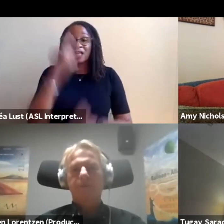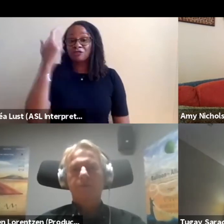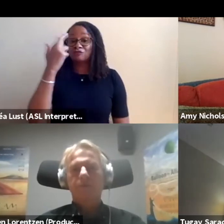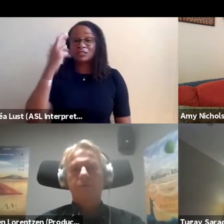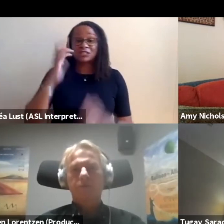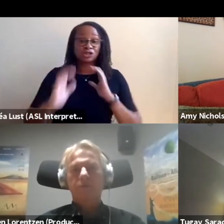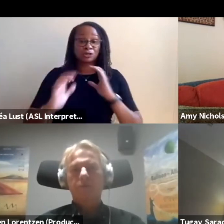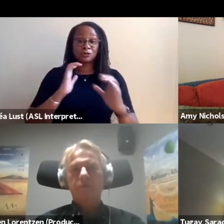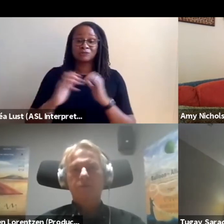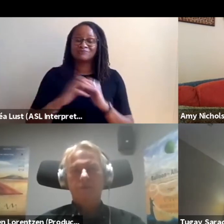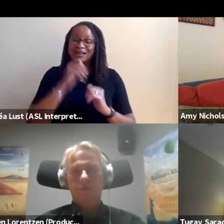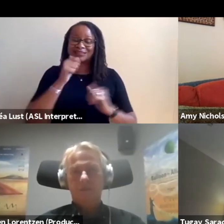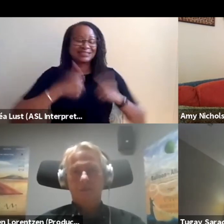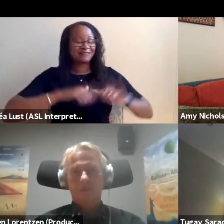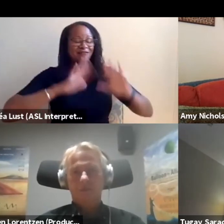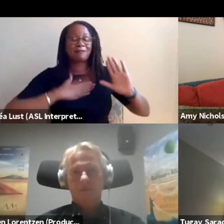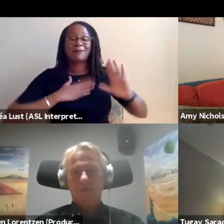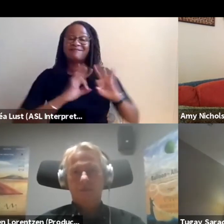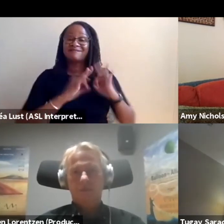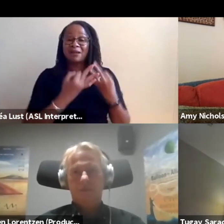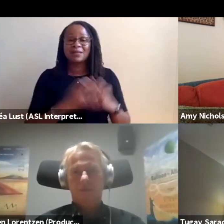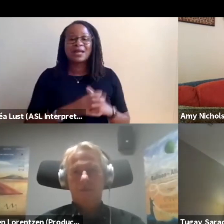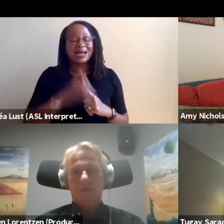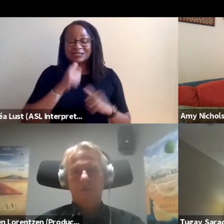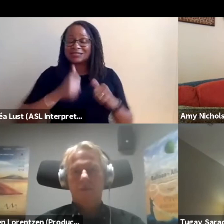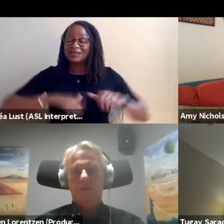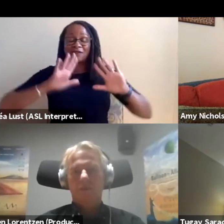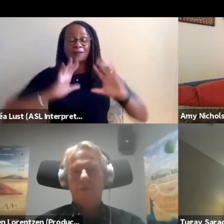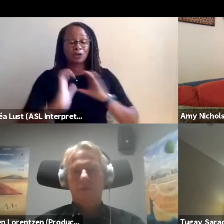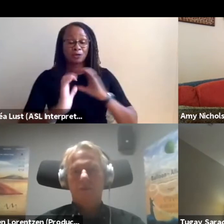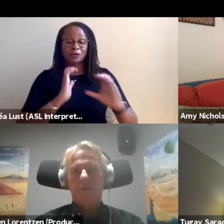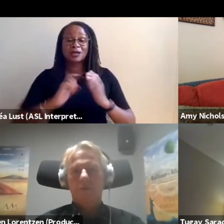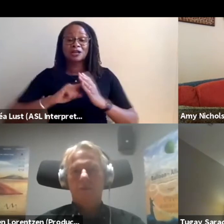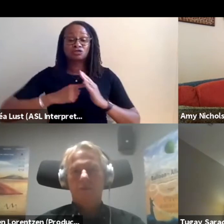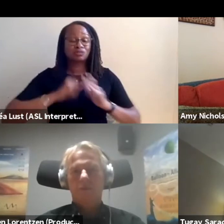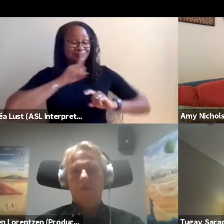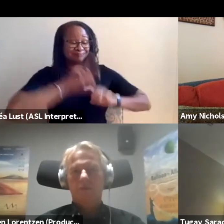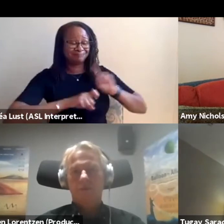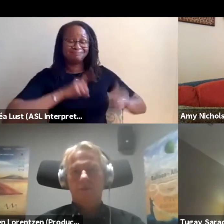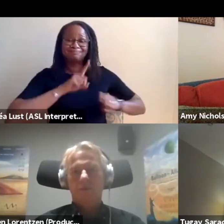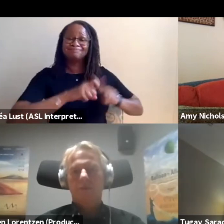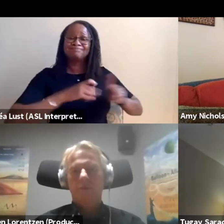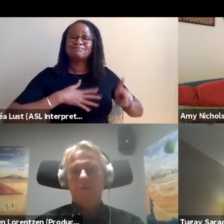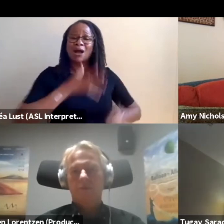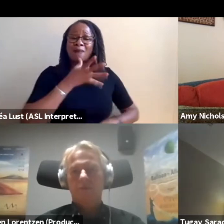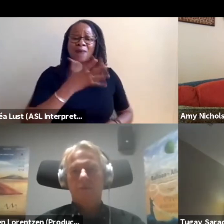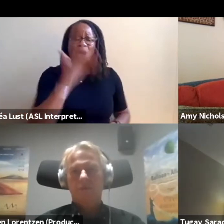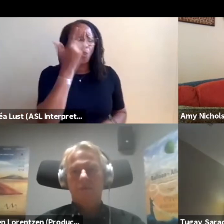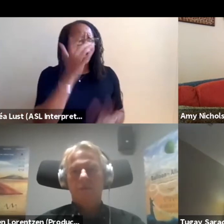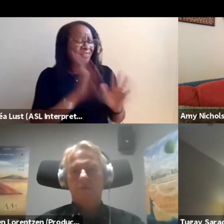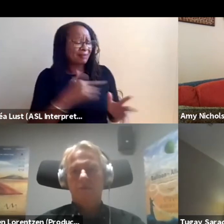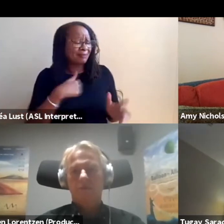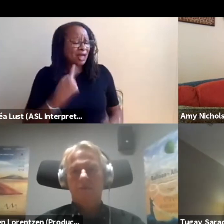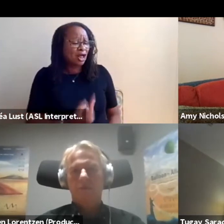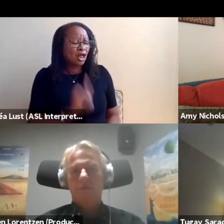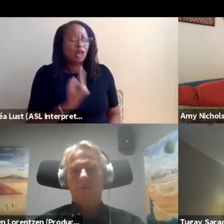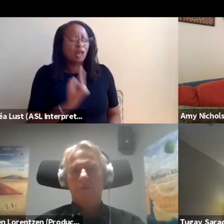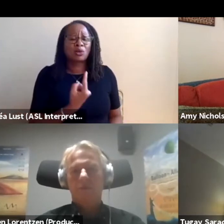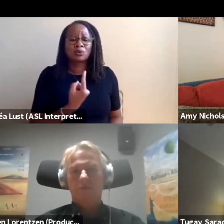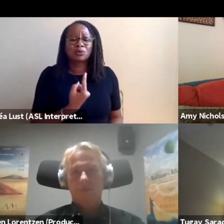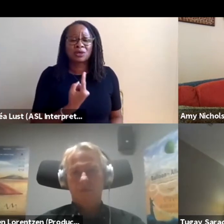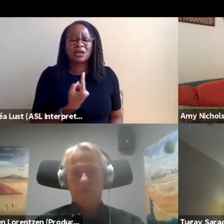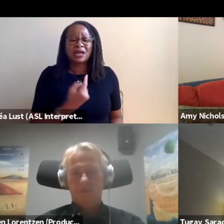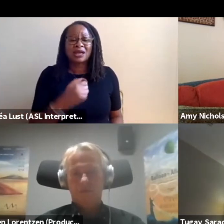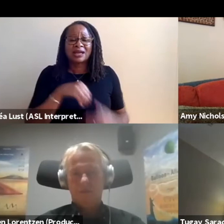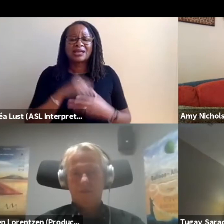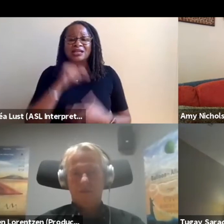my family, and I didn't give up communication. And I start asking her, why did you leave me alone in Turkey